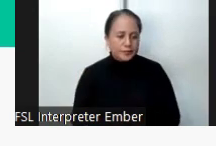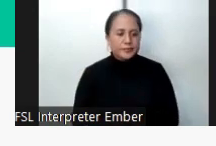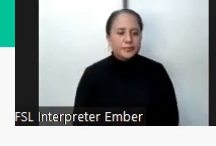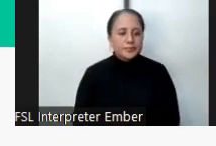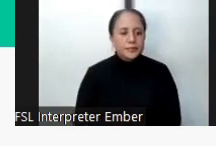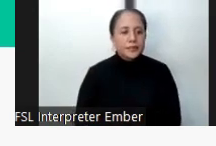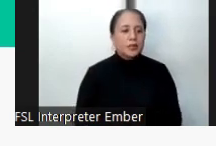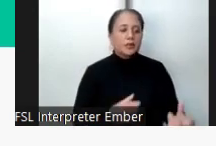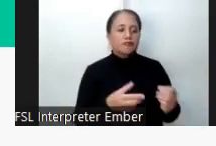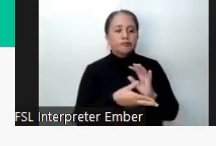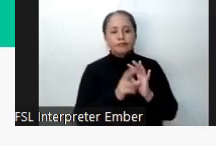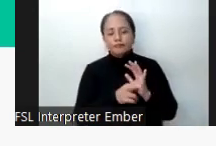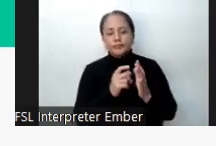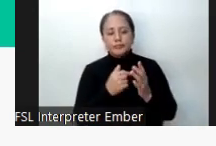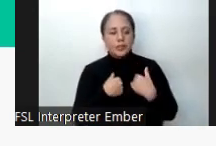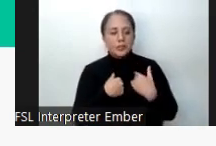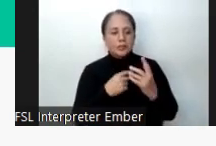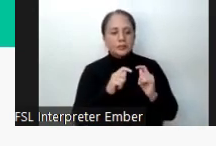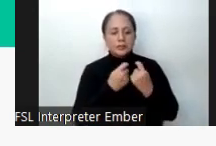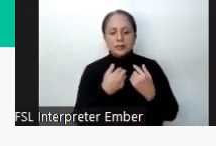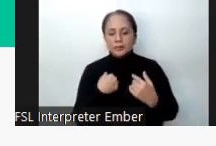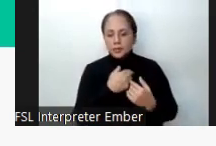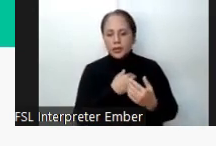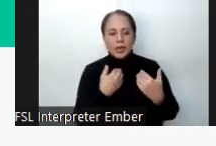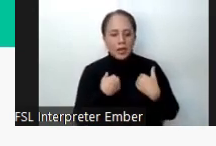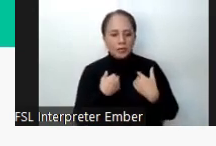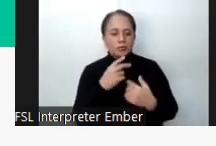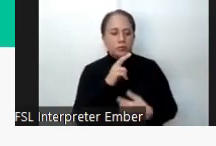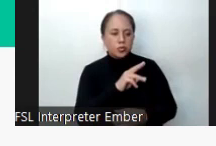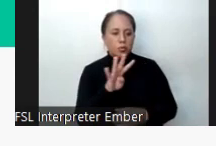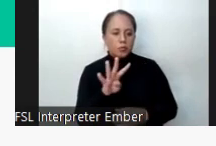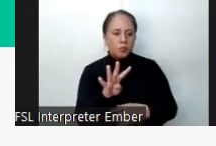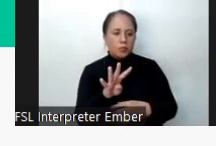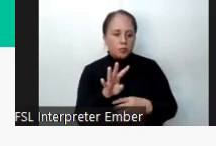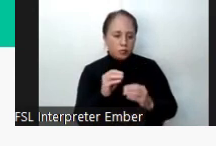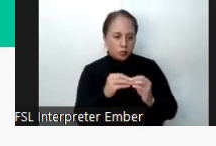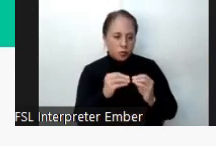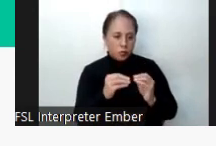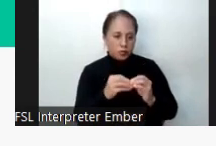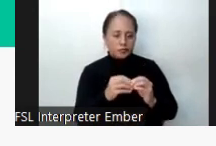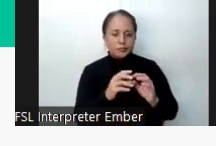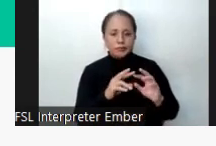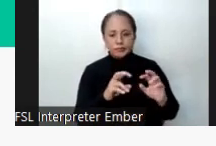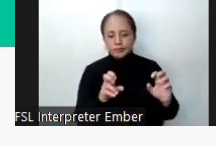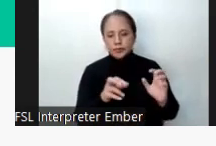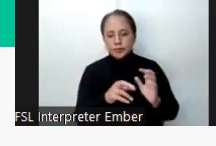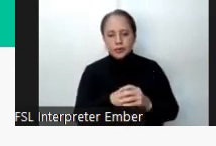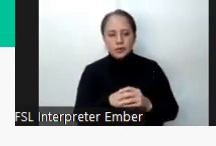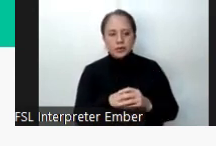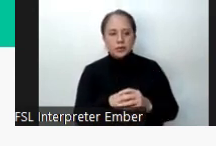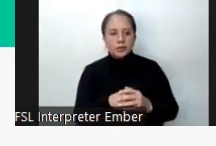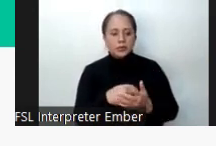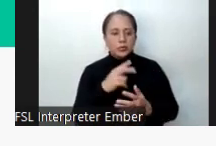In conducting the review, our team members were assigned 2 or more databases from which to do a search.